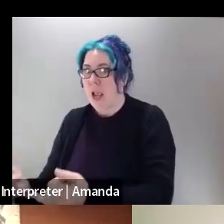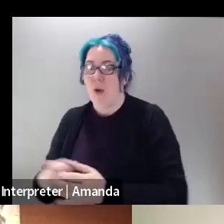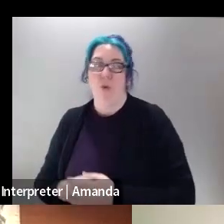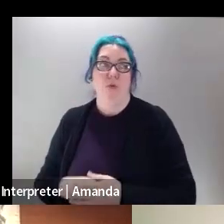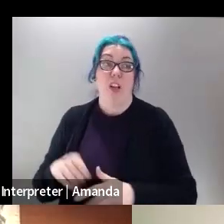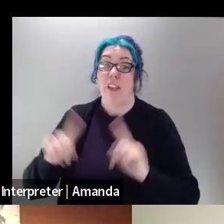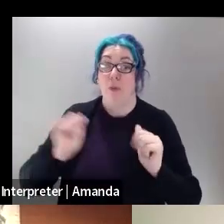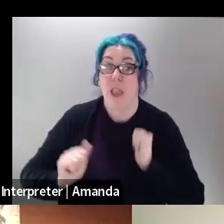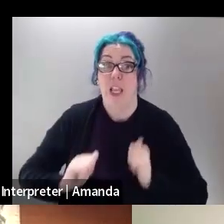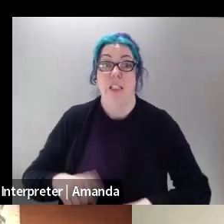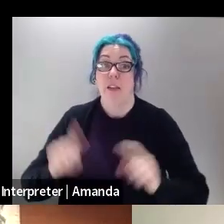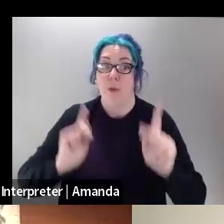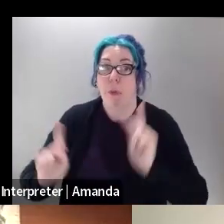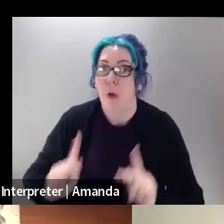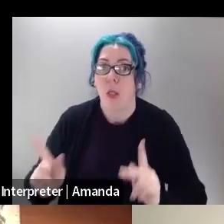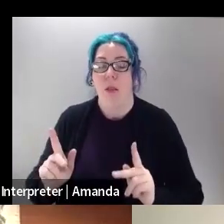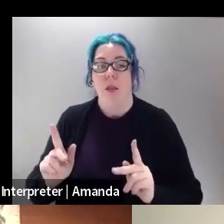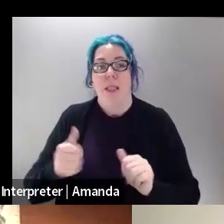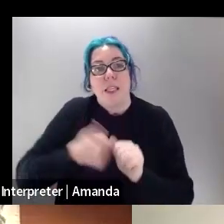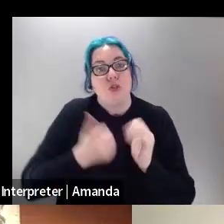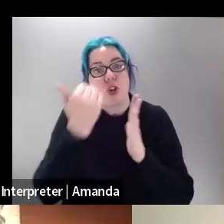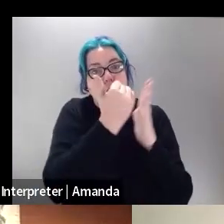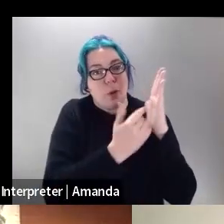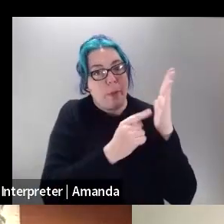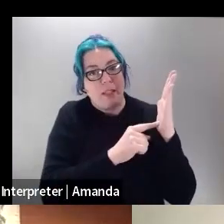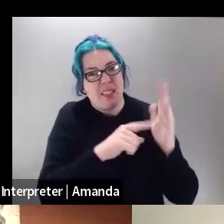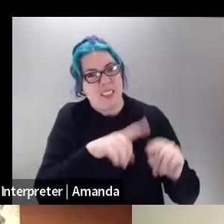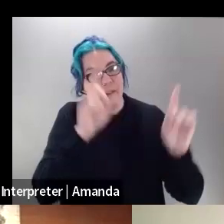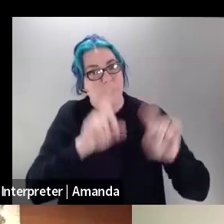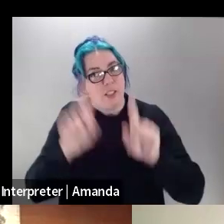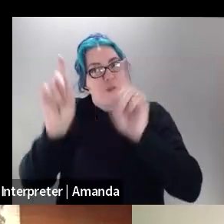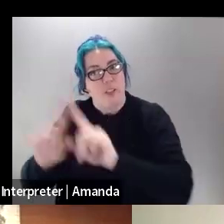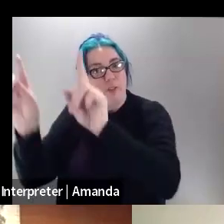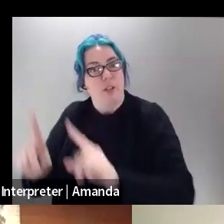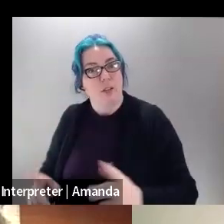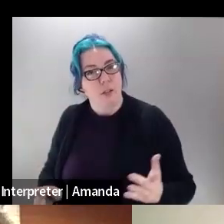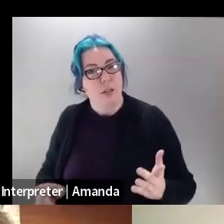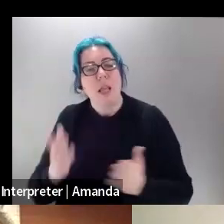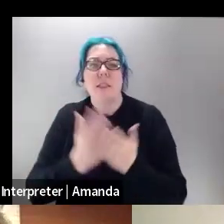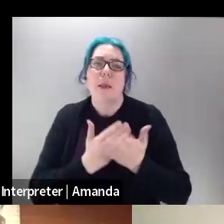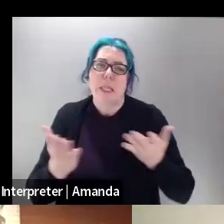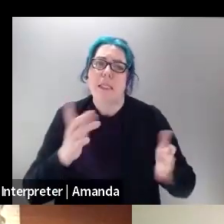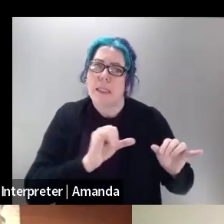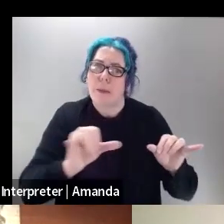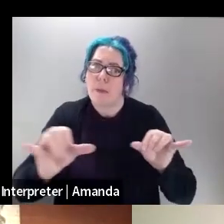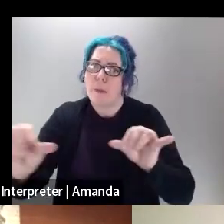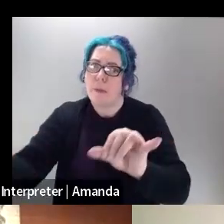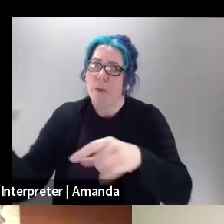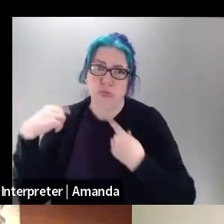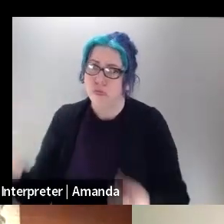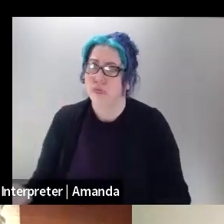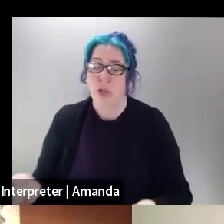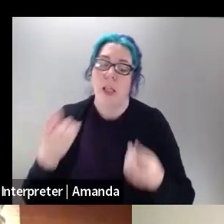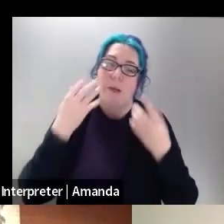time of year, like how those conversations, while there are some qualities like kindness and generosity that remain throughout, there are lots